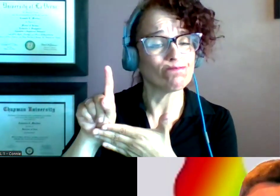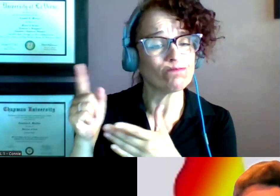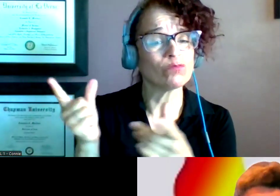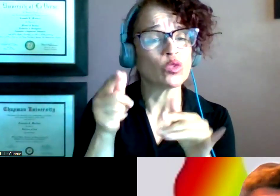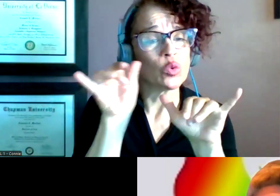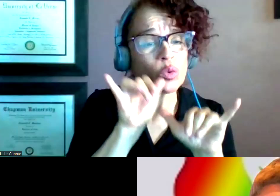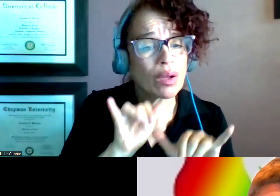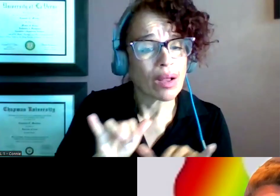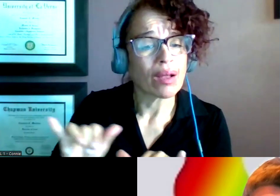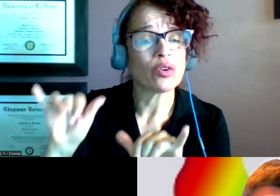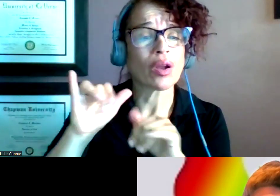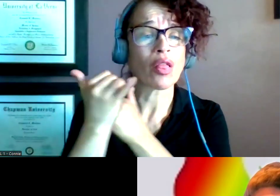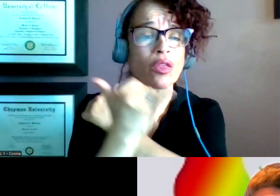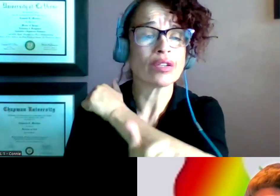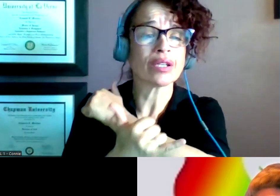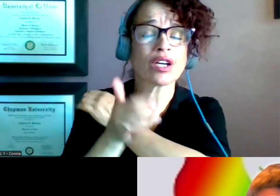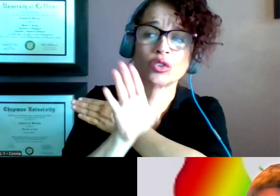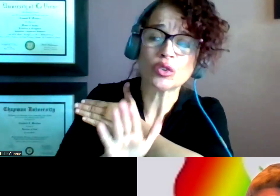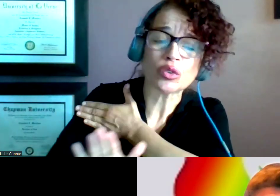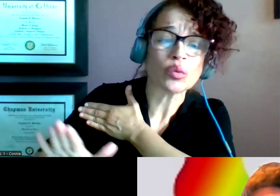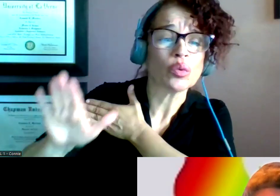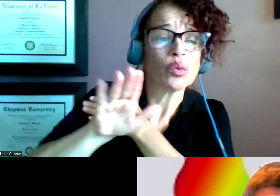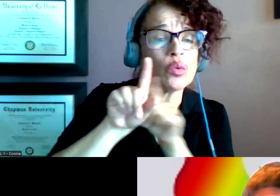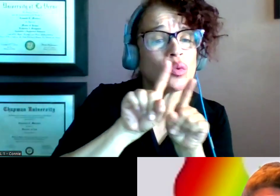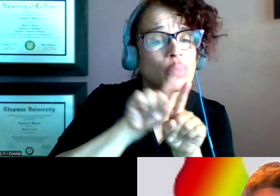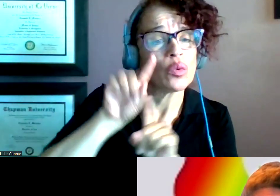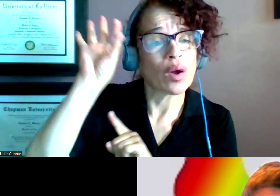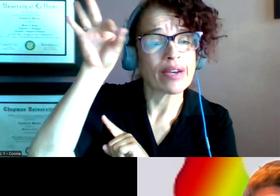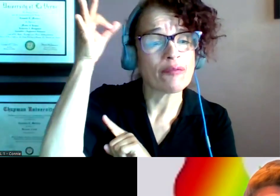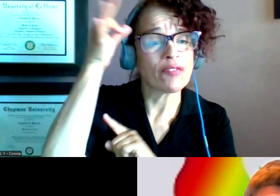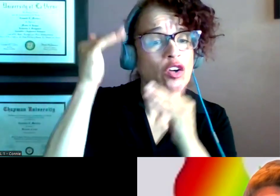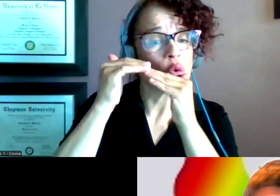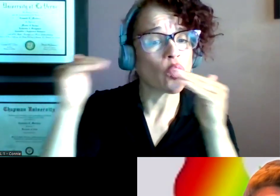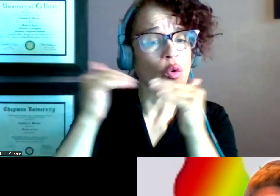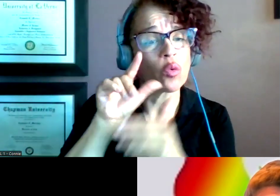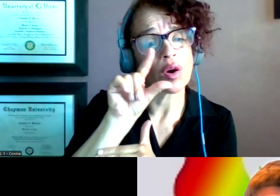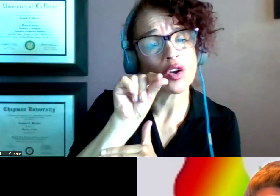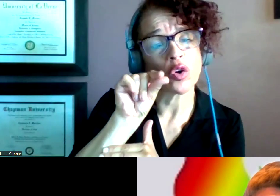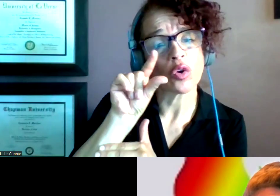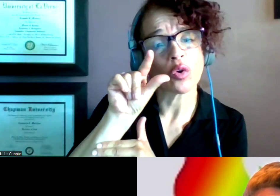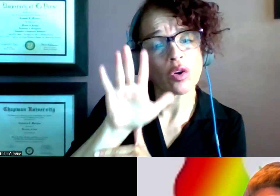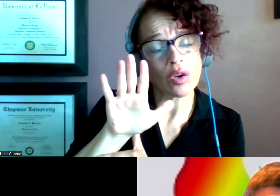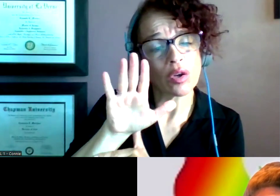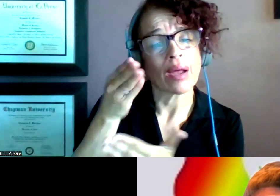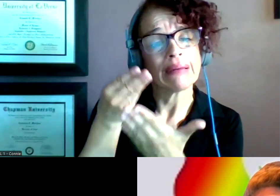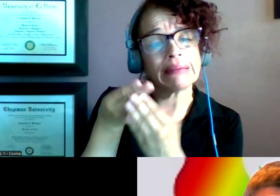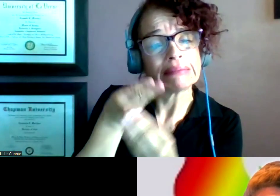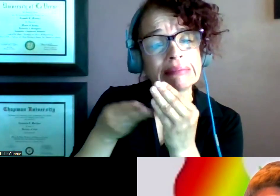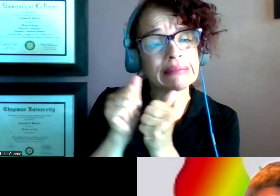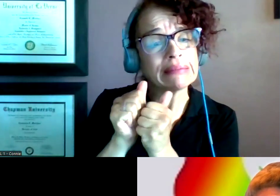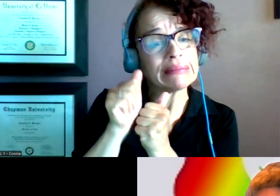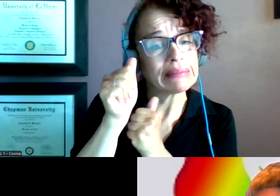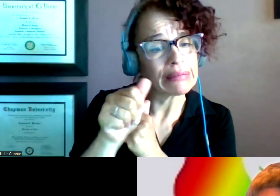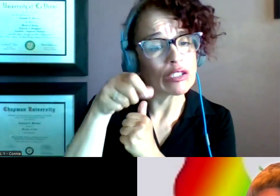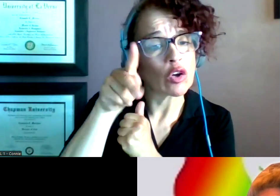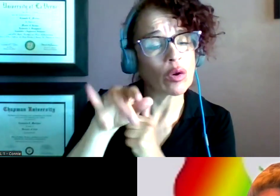same elsewhere around the country. Also, on the federal level, the 2025 House budget bill that passed on party